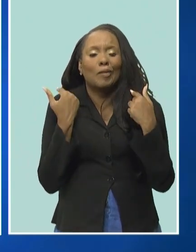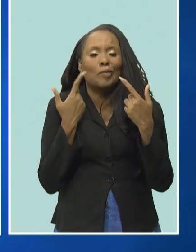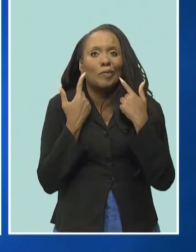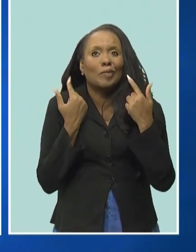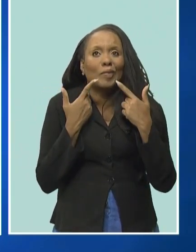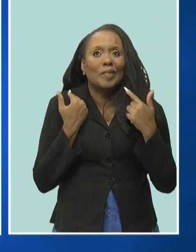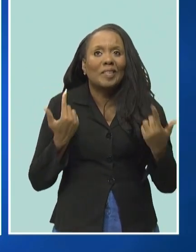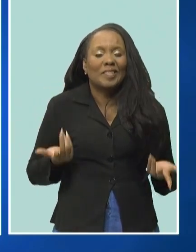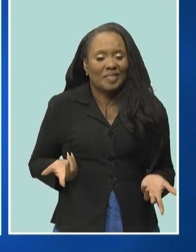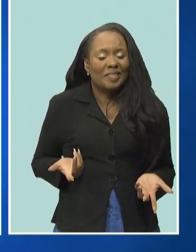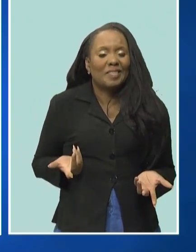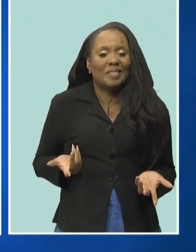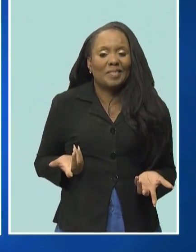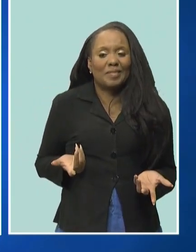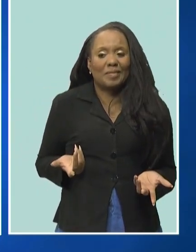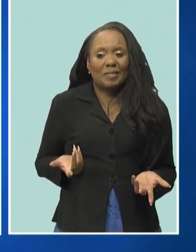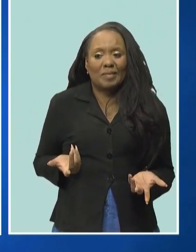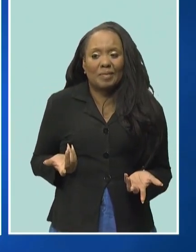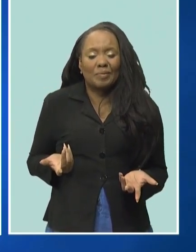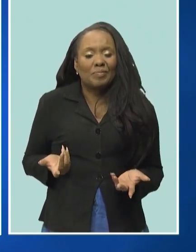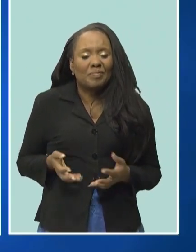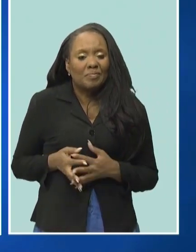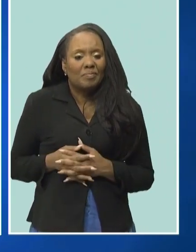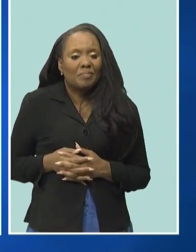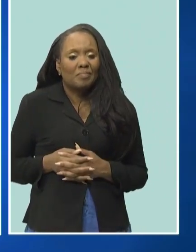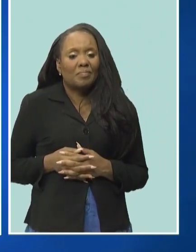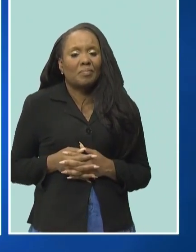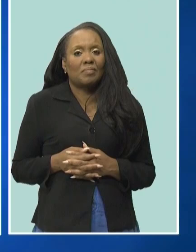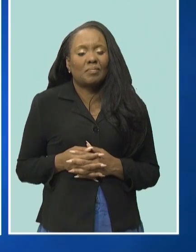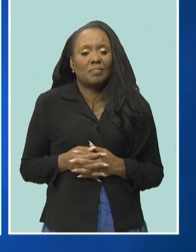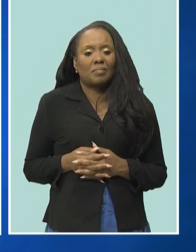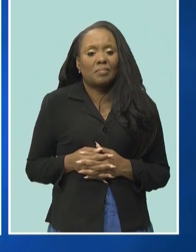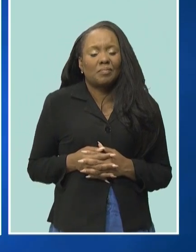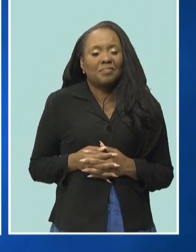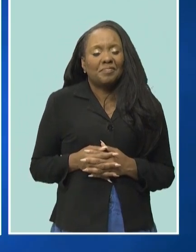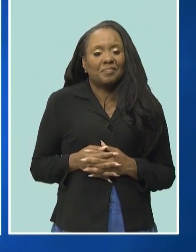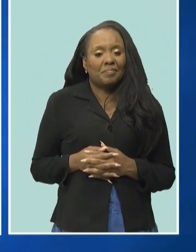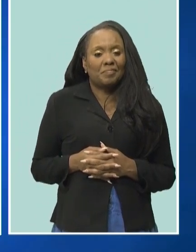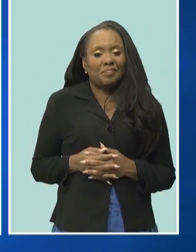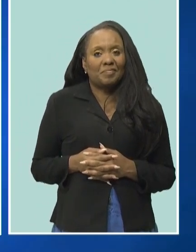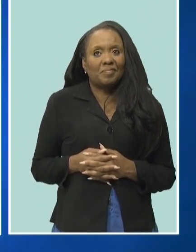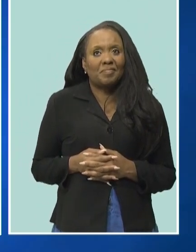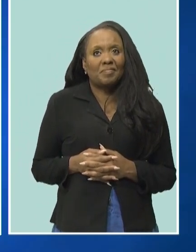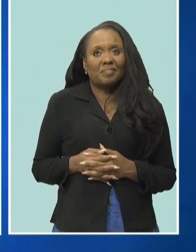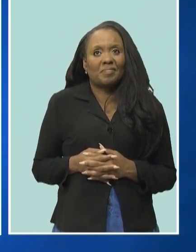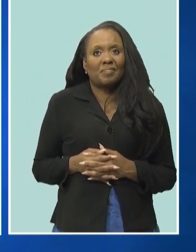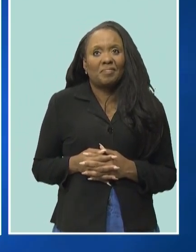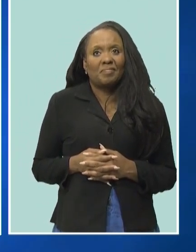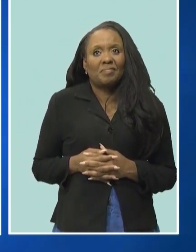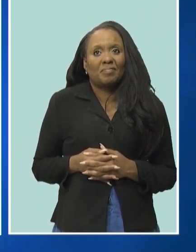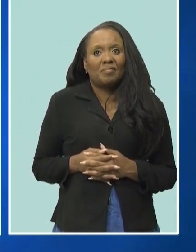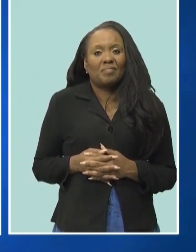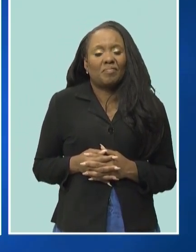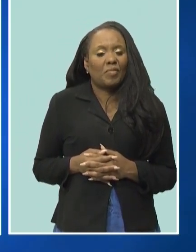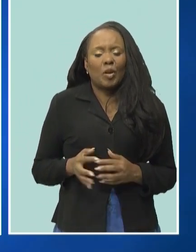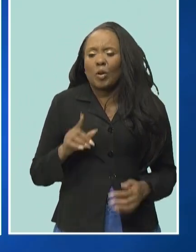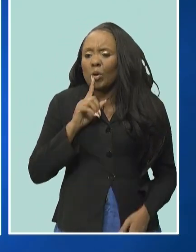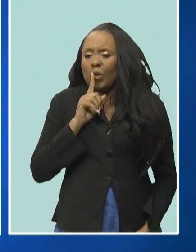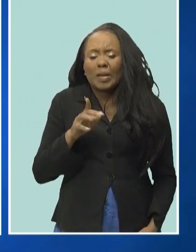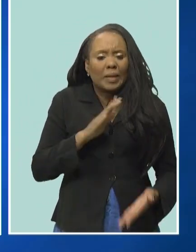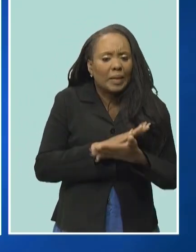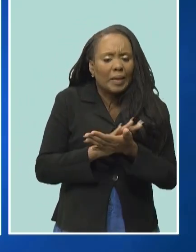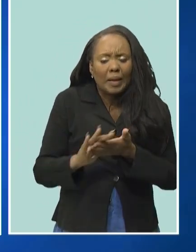Archbishop Jakes referred to it. Big, and big in graciousness,